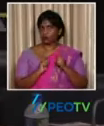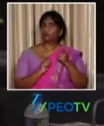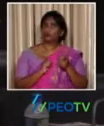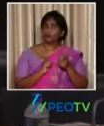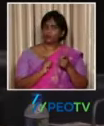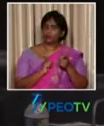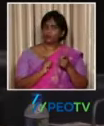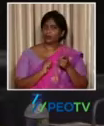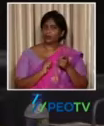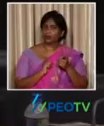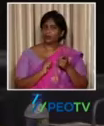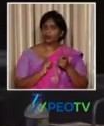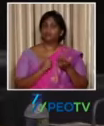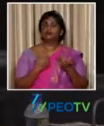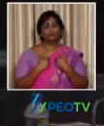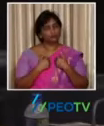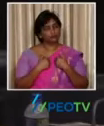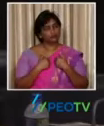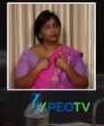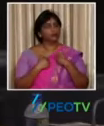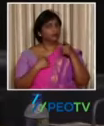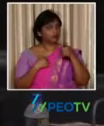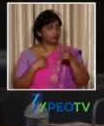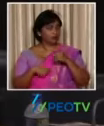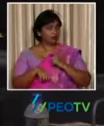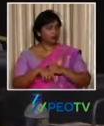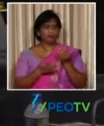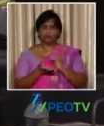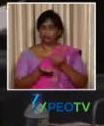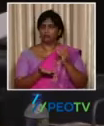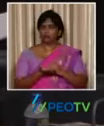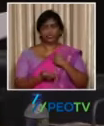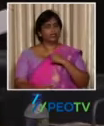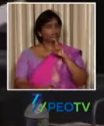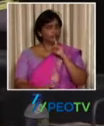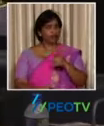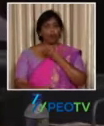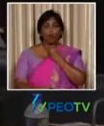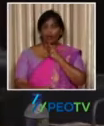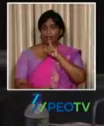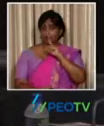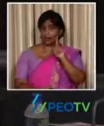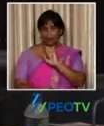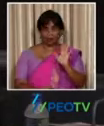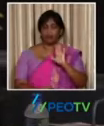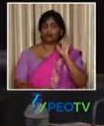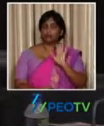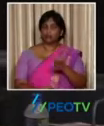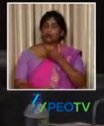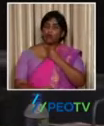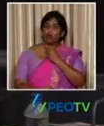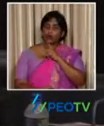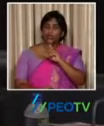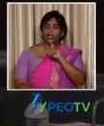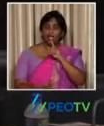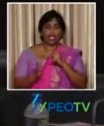you multiple times, don't tell us lies. But you told us lies. Niwat Kabra standing there said, we have 2 billion,